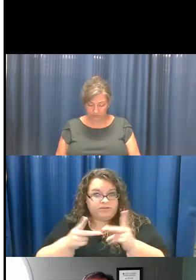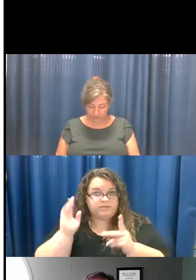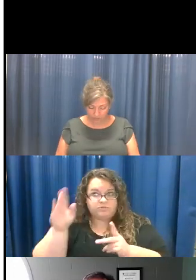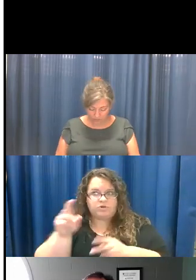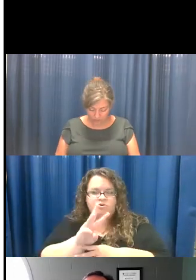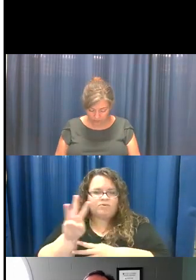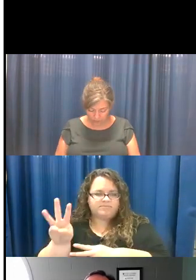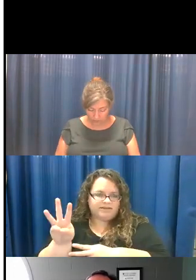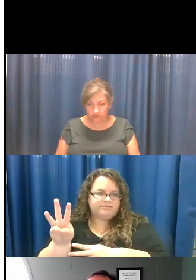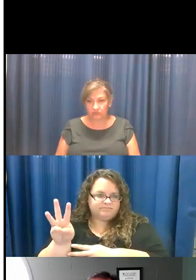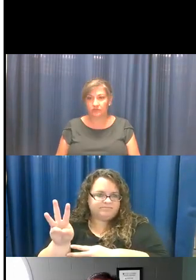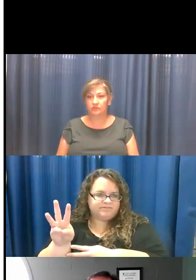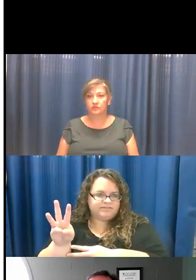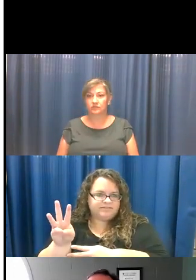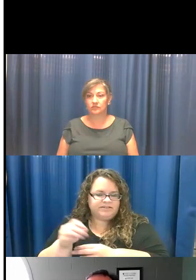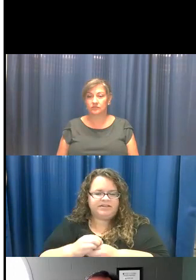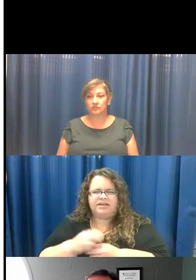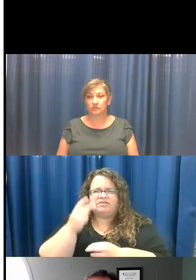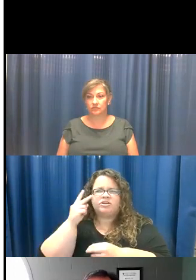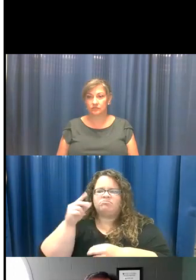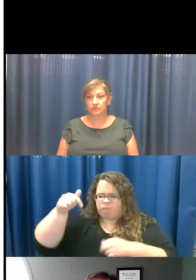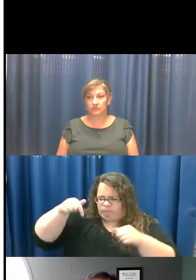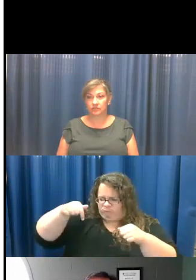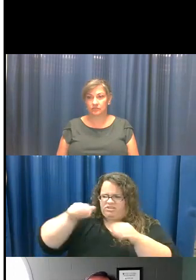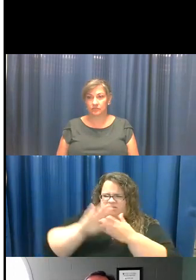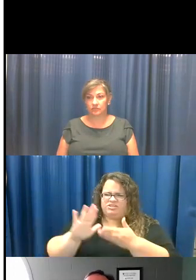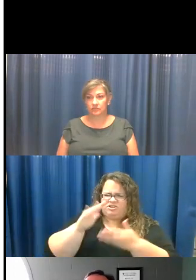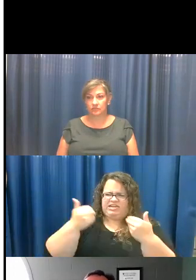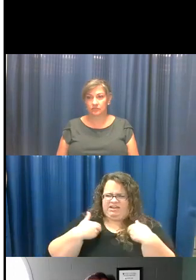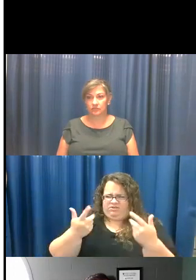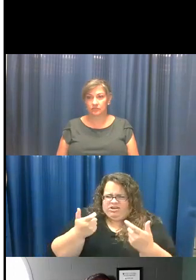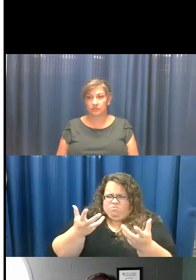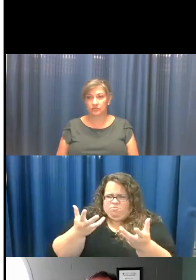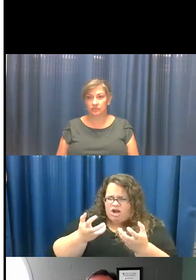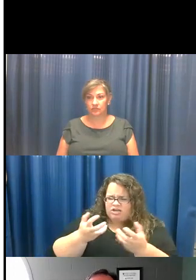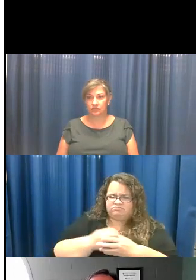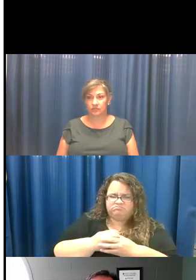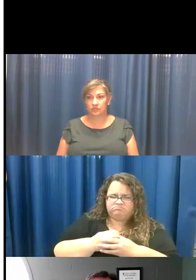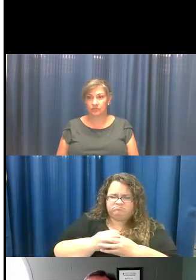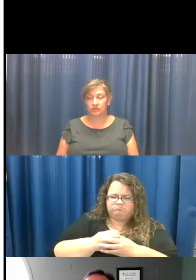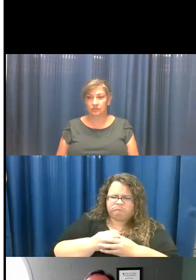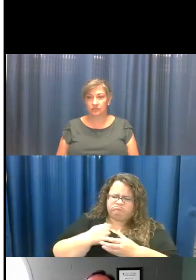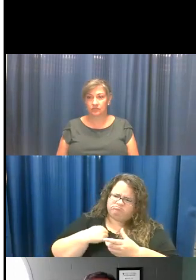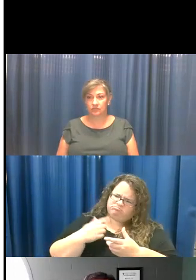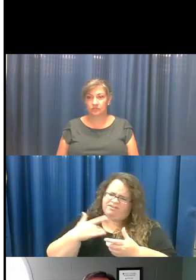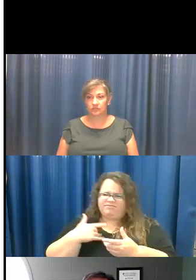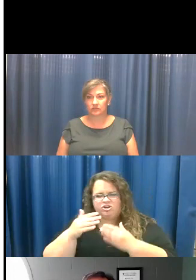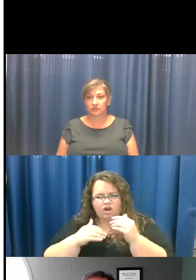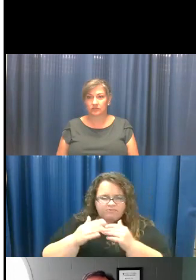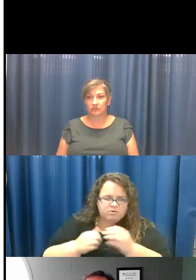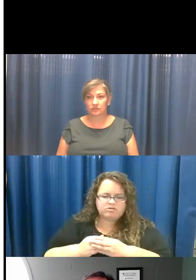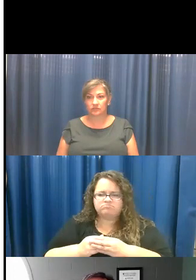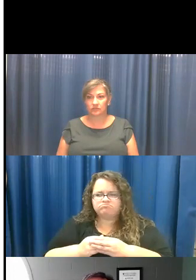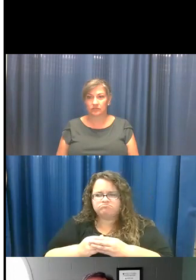to look and see, does this college have what I'm looking for? Do I feel comfortable with what they're doing? Do they make it easy to